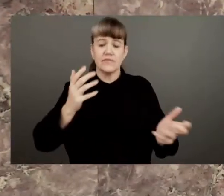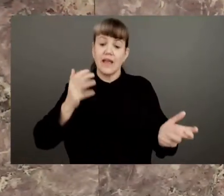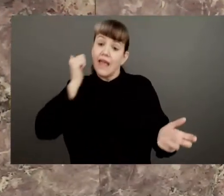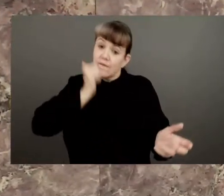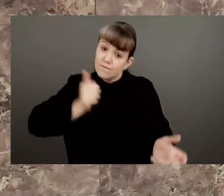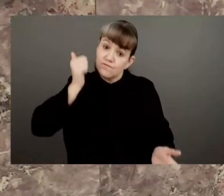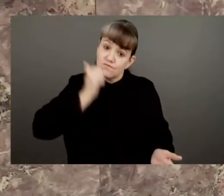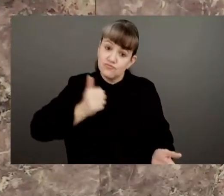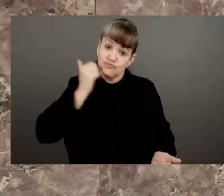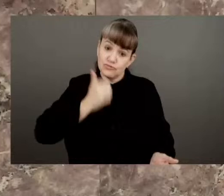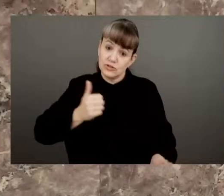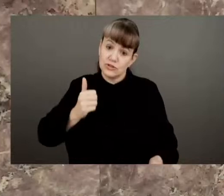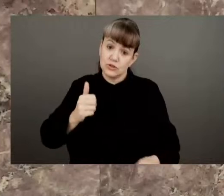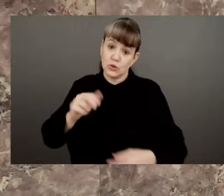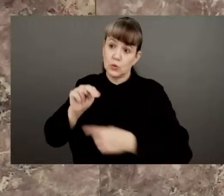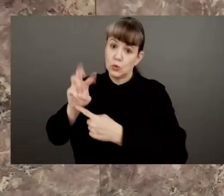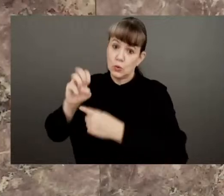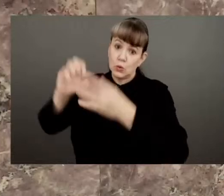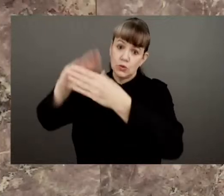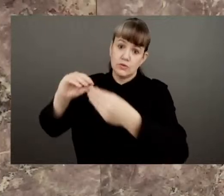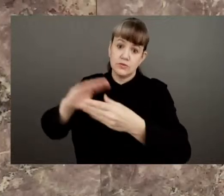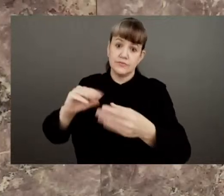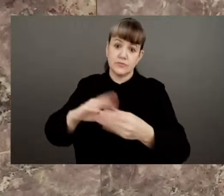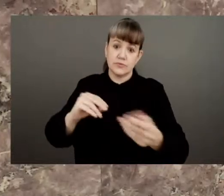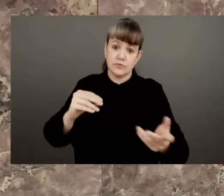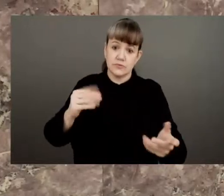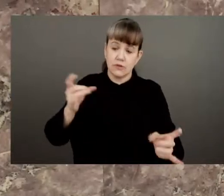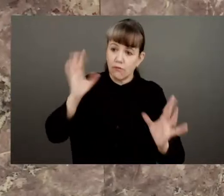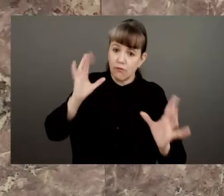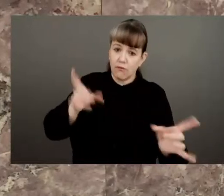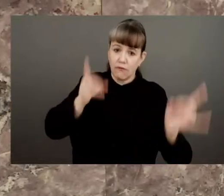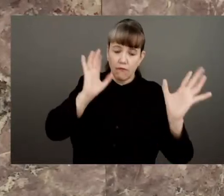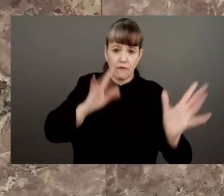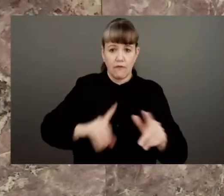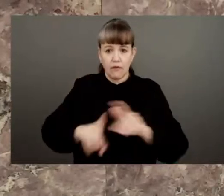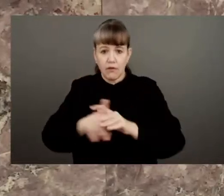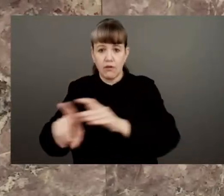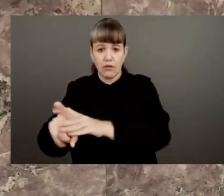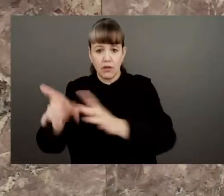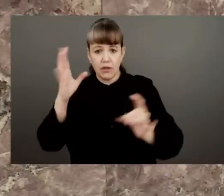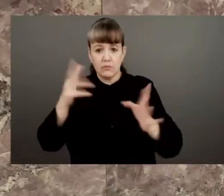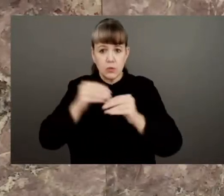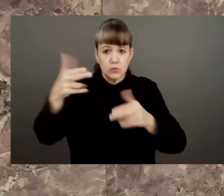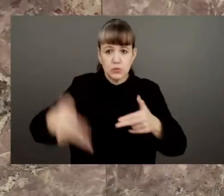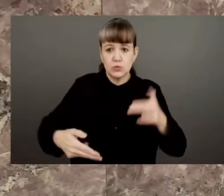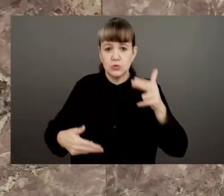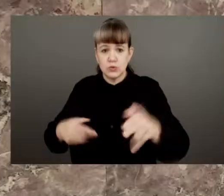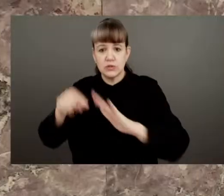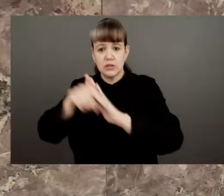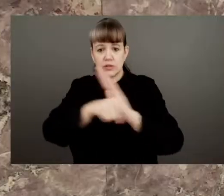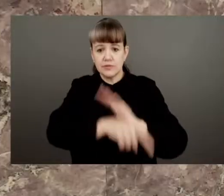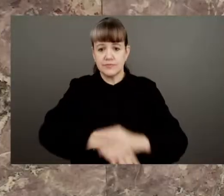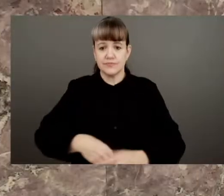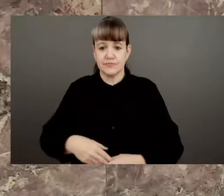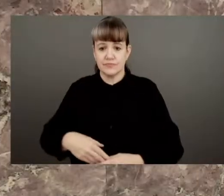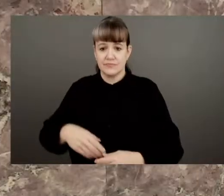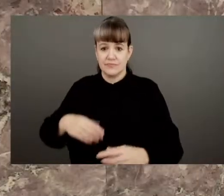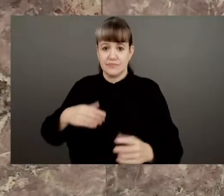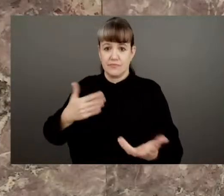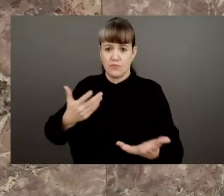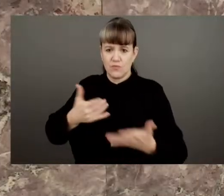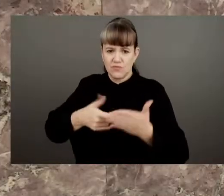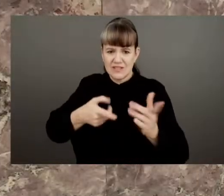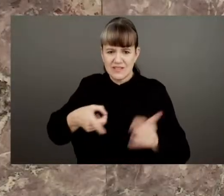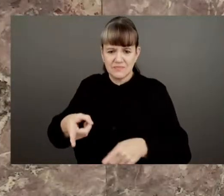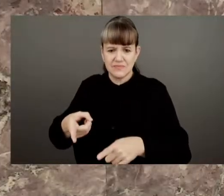Lower Mainland. Mr. Speaker, on the same day as the Surrey shooting, multiple shots were fired into a family home in Delta, all